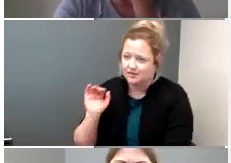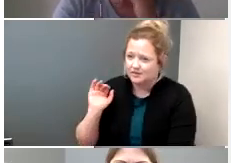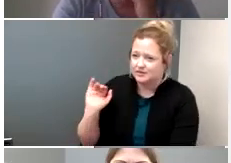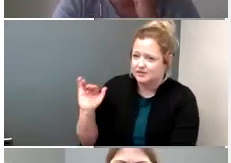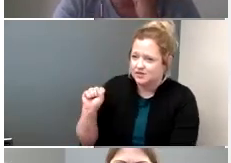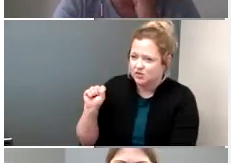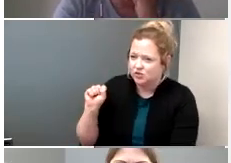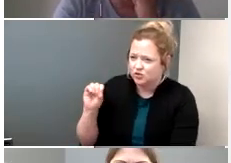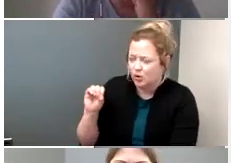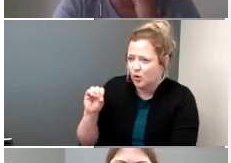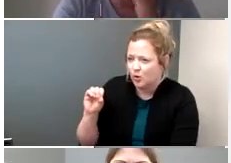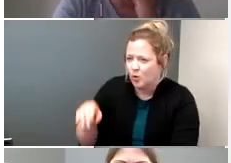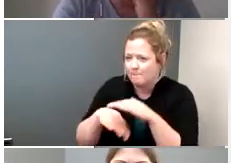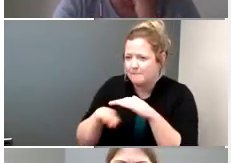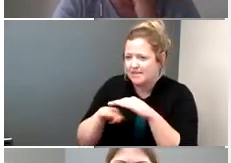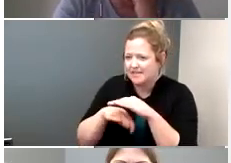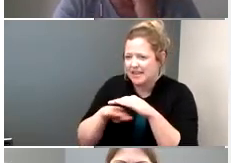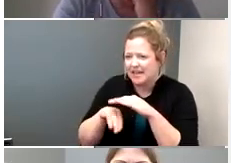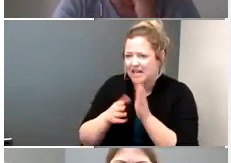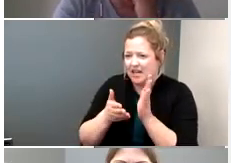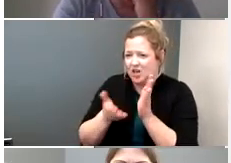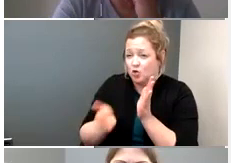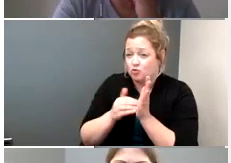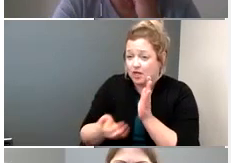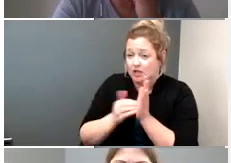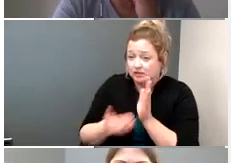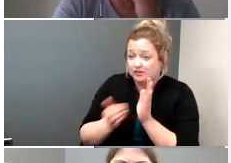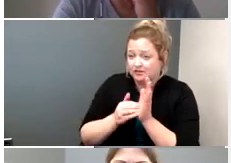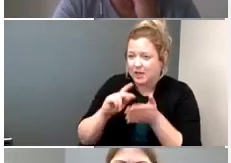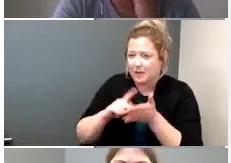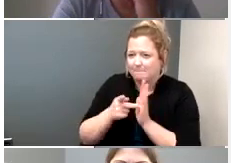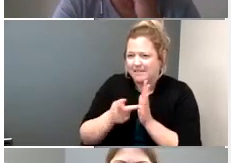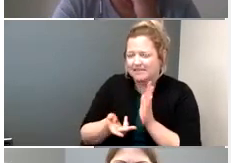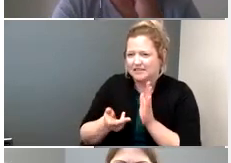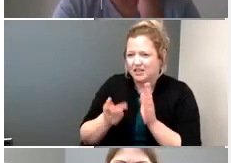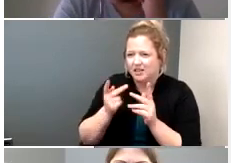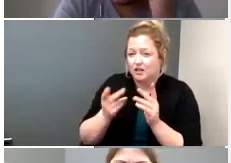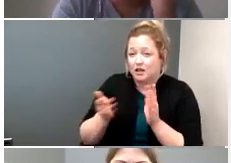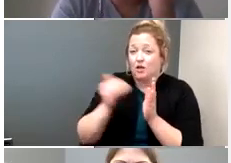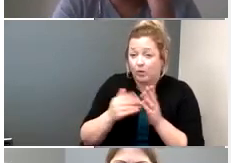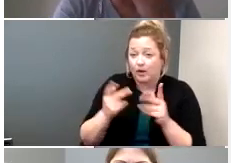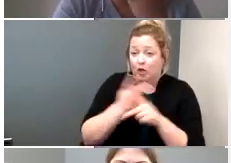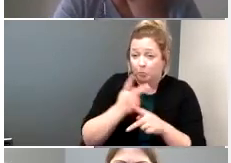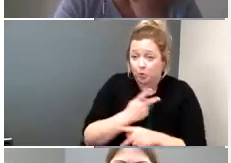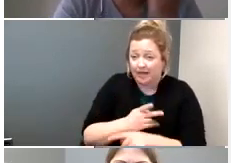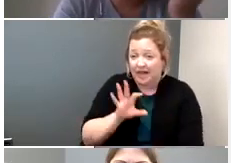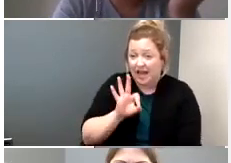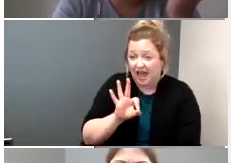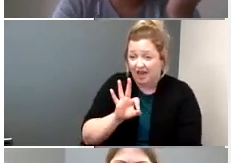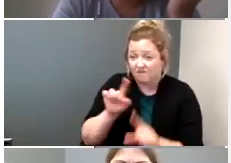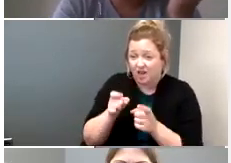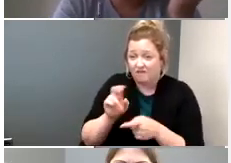algorithm. Essentially the redundancy is recomputing f of n minus 1. Yes, essentially.